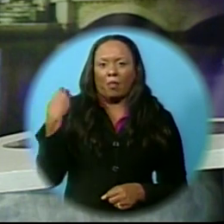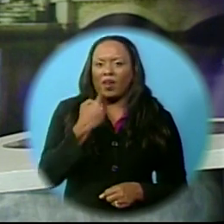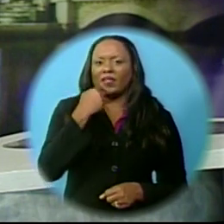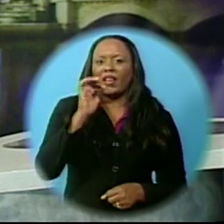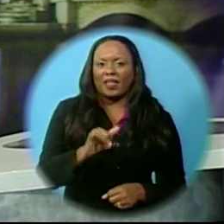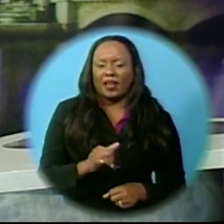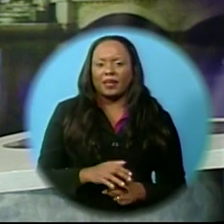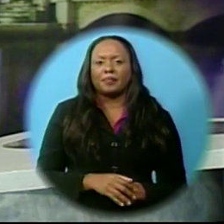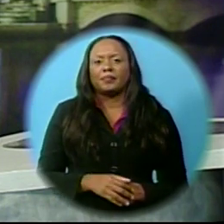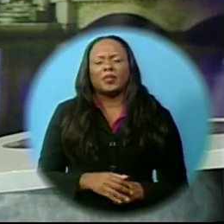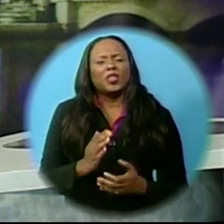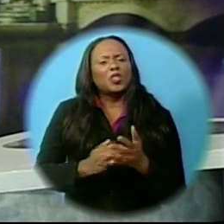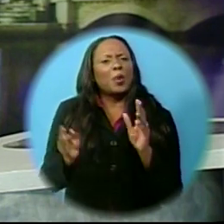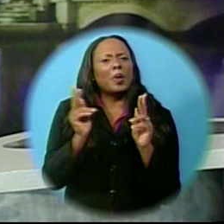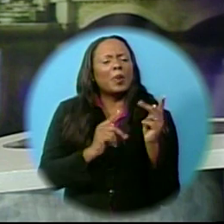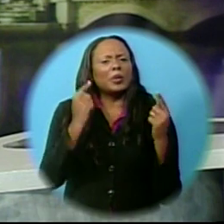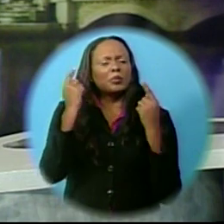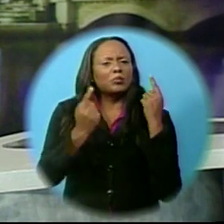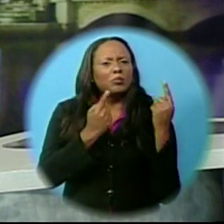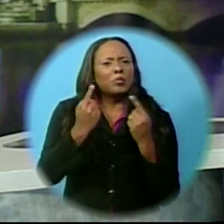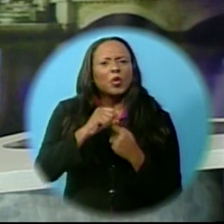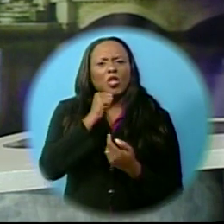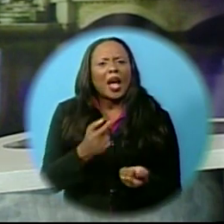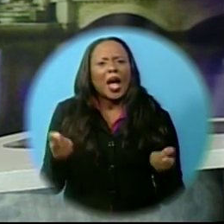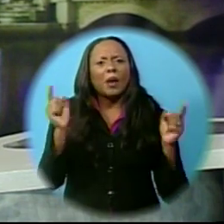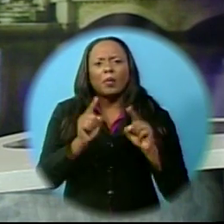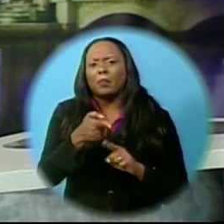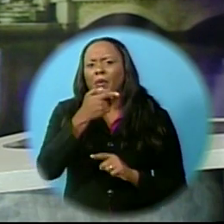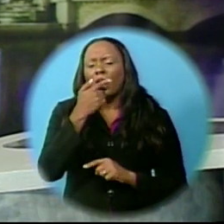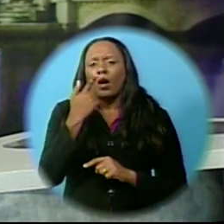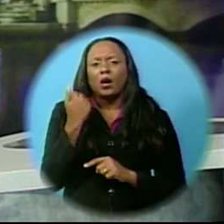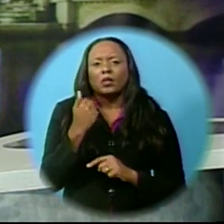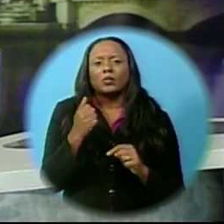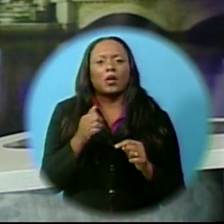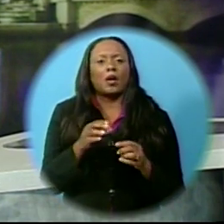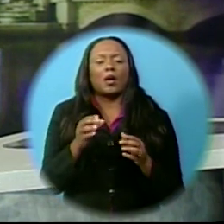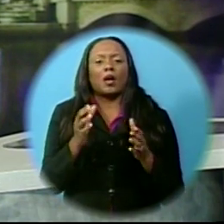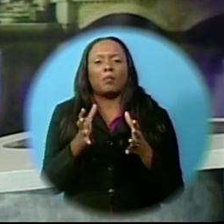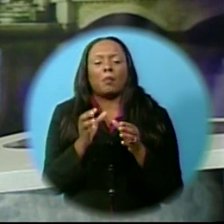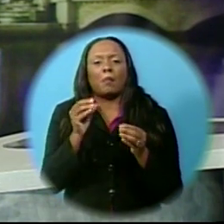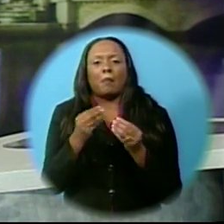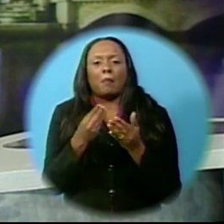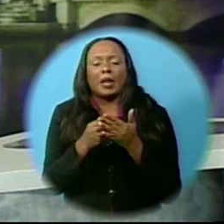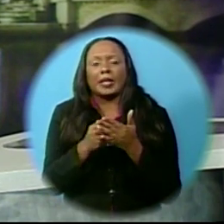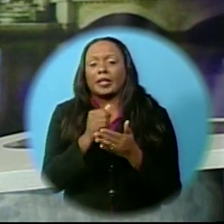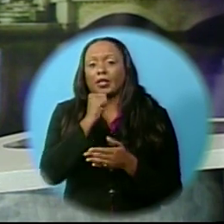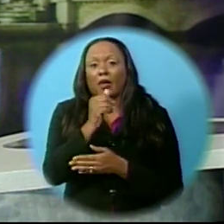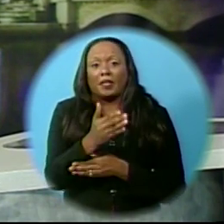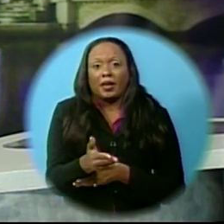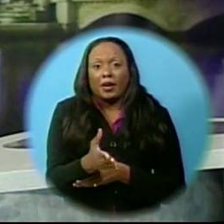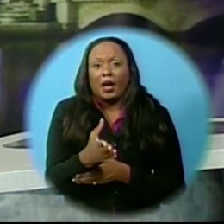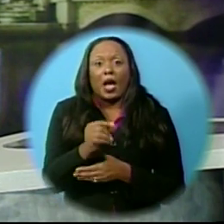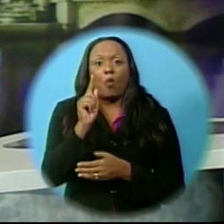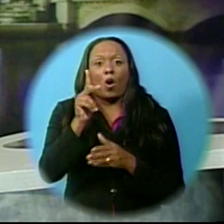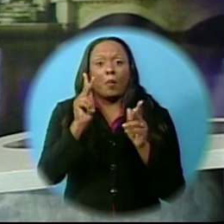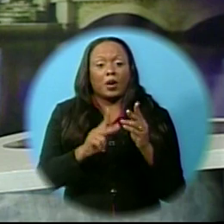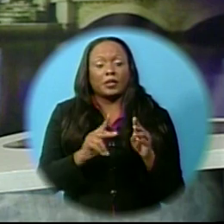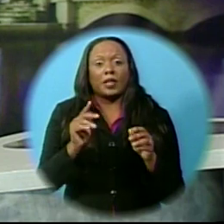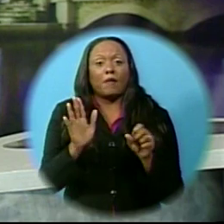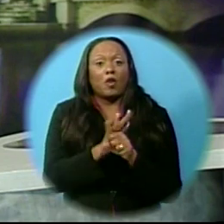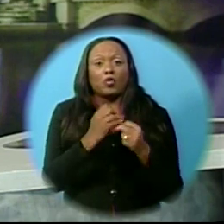Cranston Brown Earlier, there was concern that the event may not be staged Owing to the absence of one of the major stakeholders